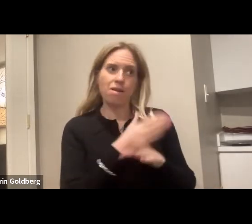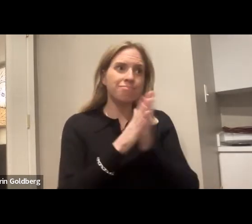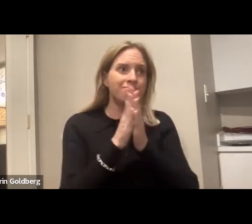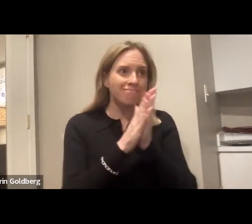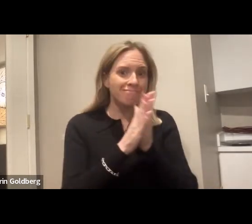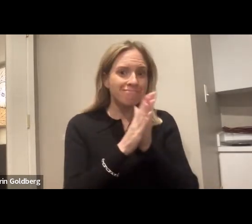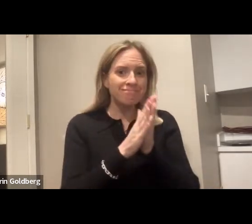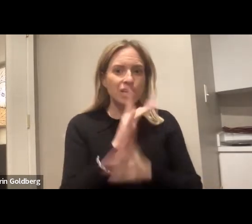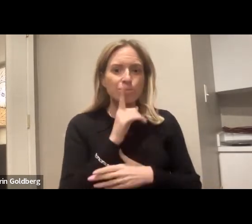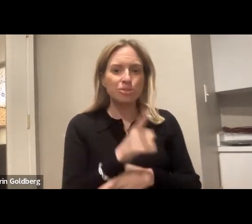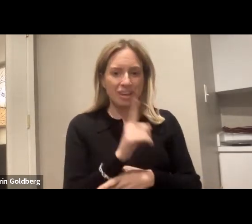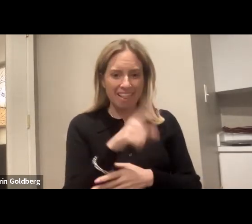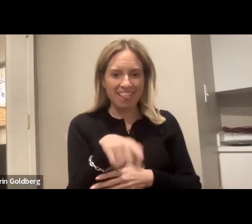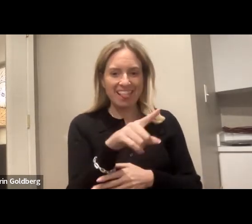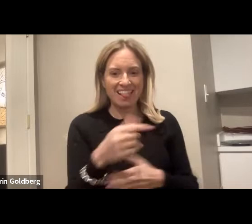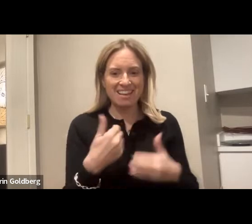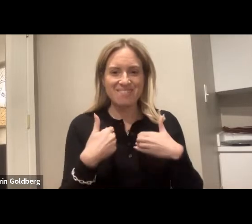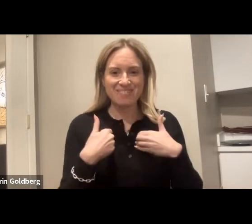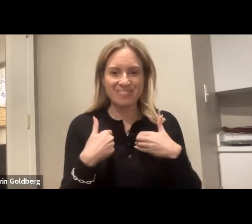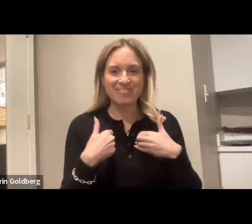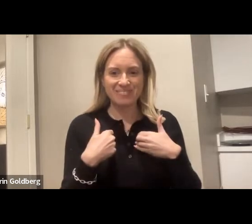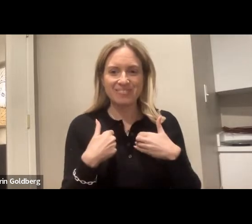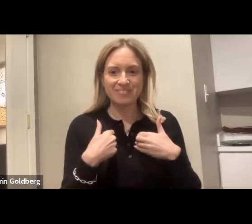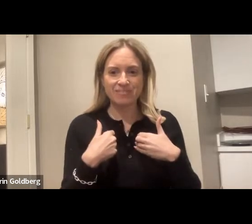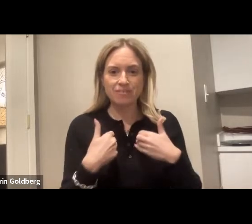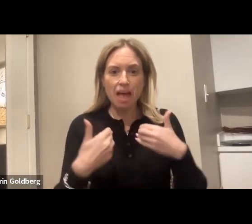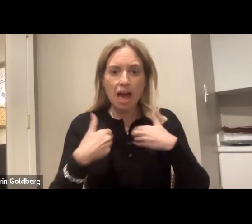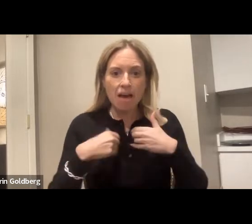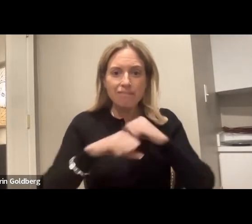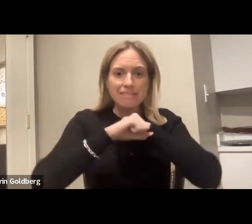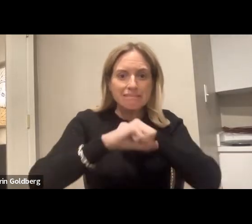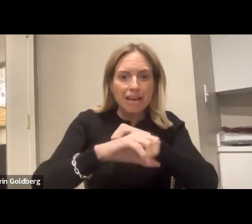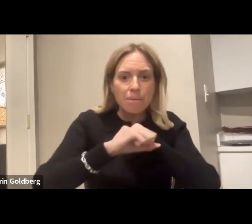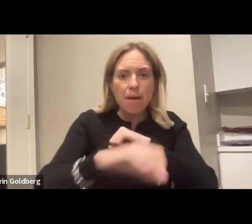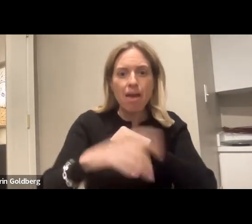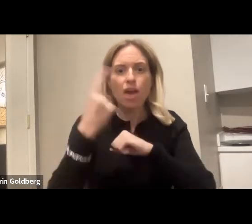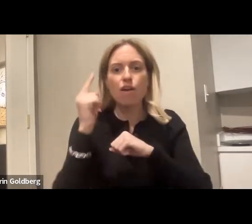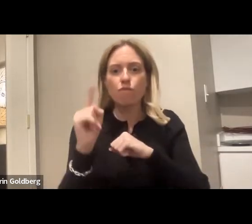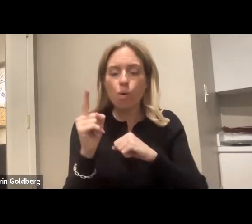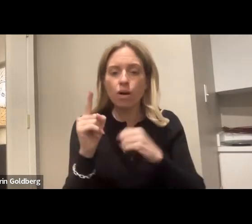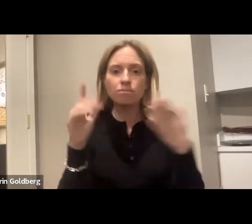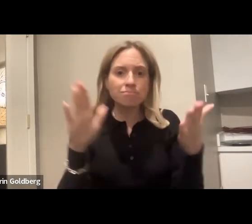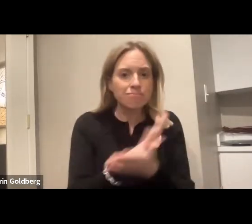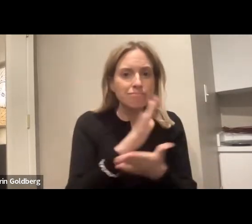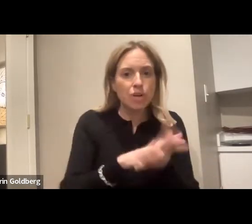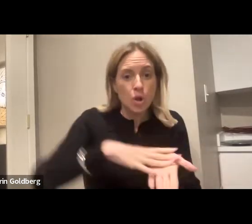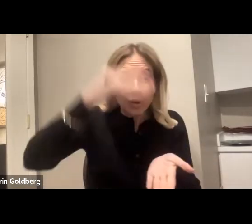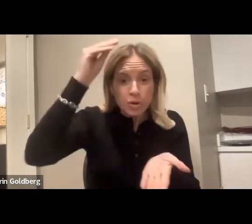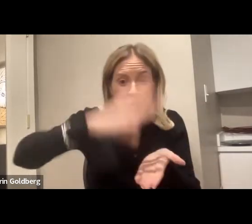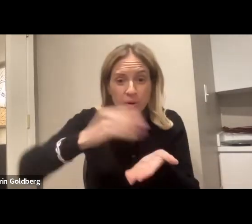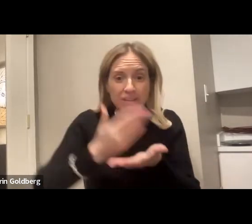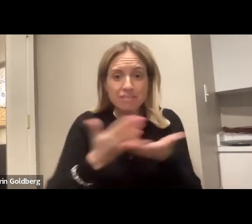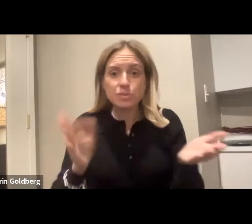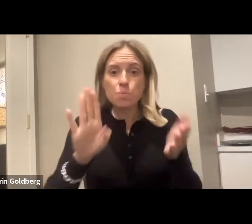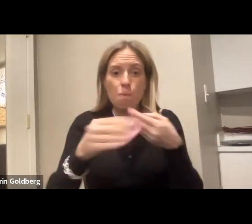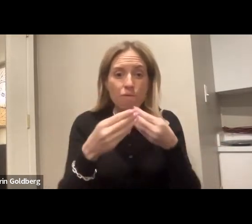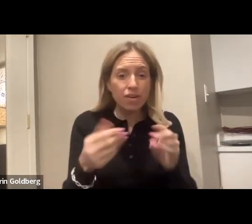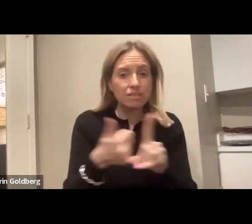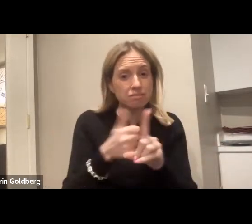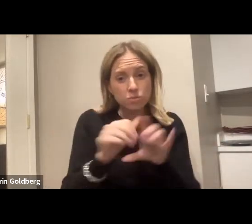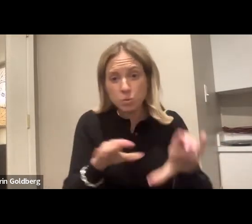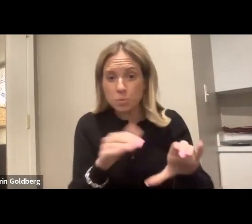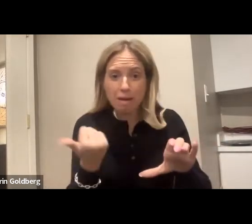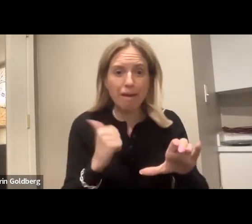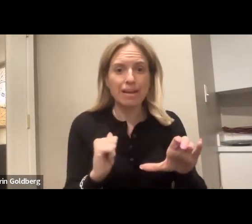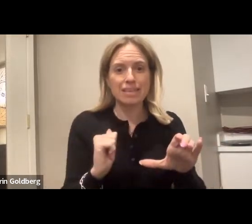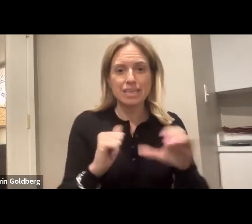commissioners have for you. Is there like a campaign to disperse literature on this? Like, is your office doing any of